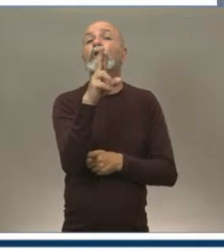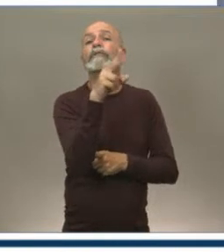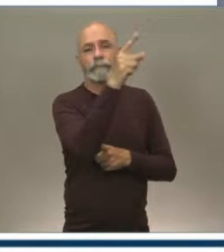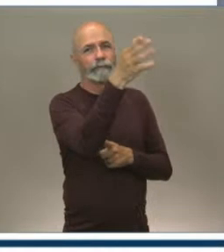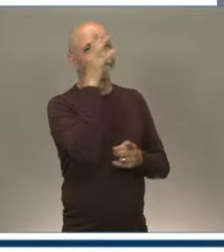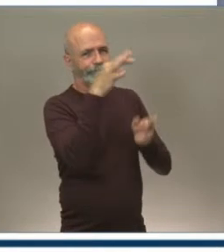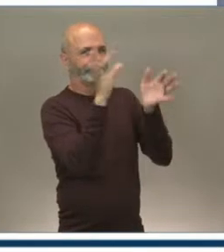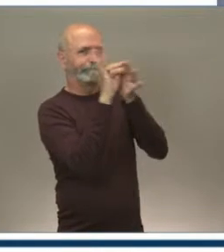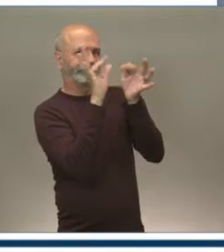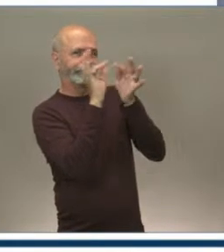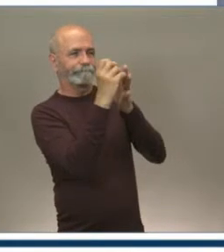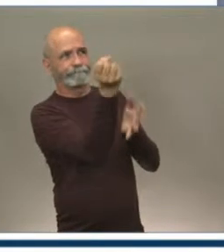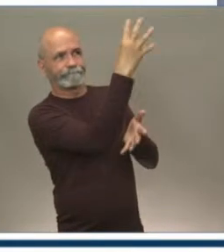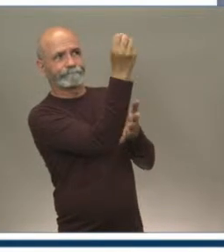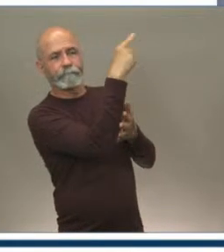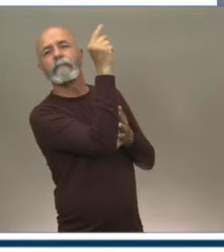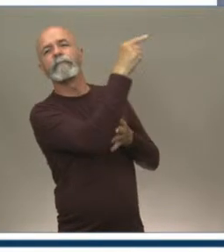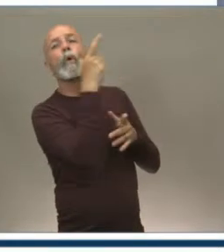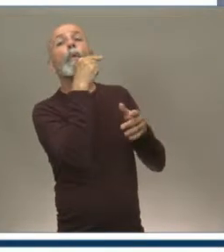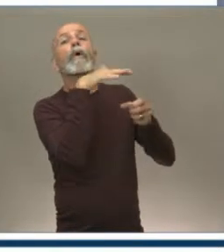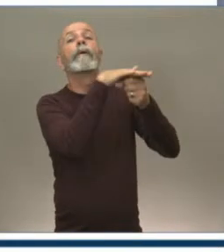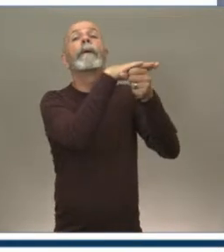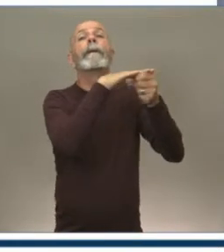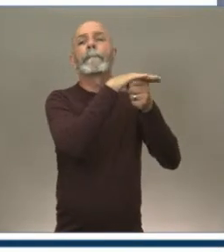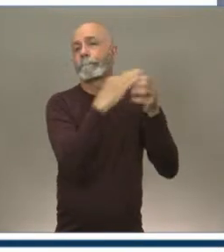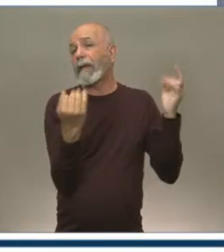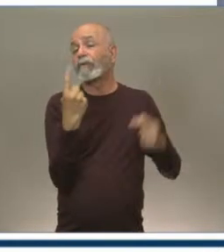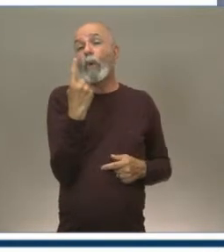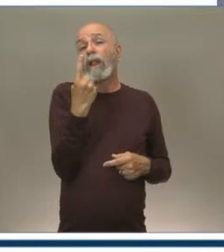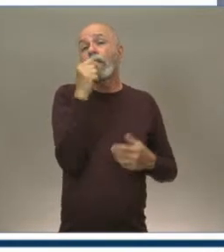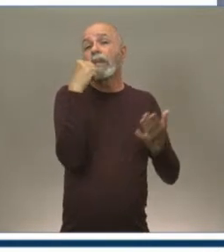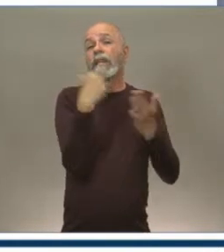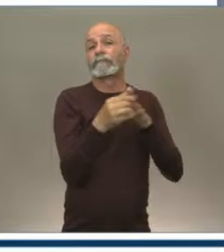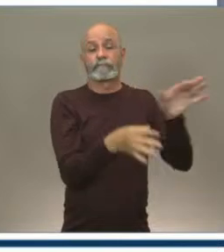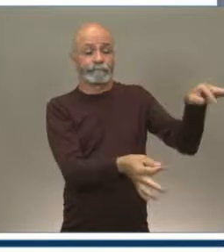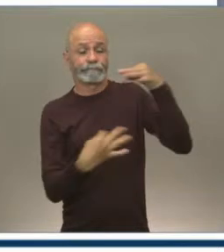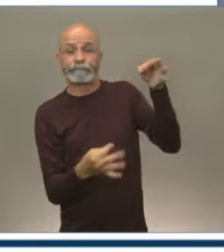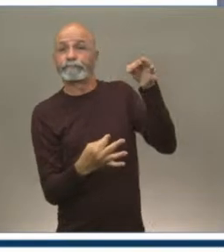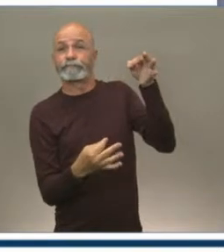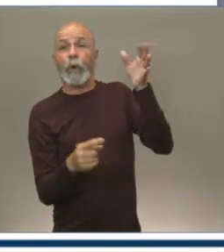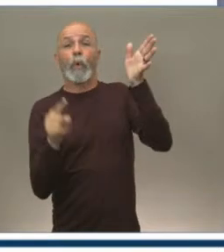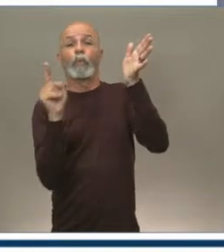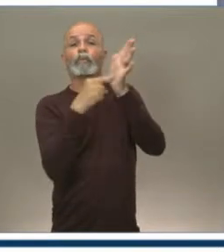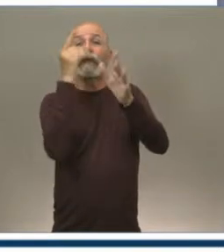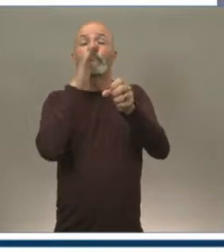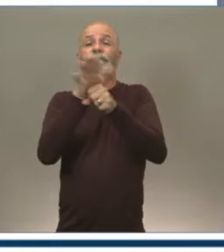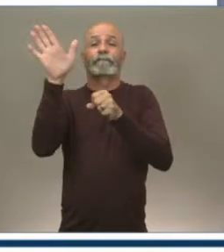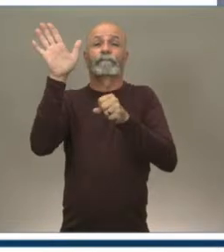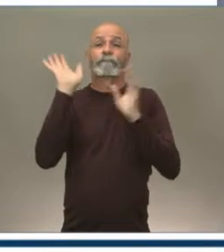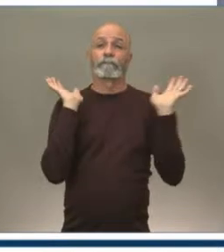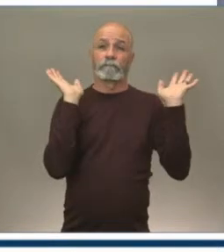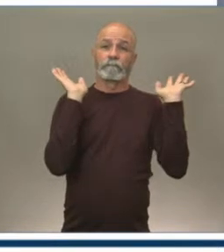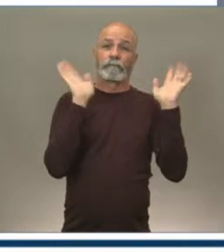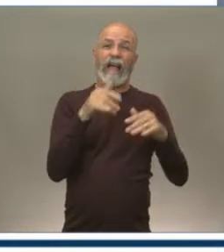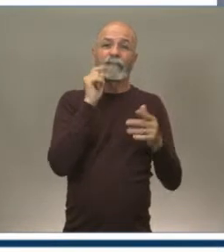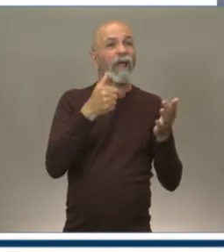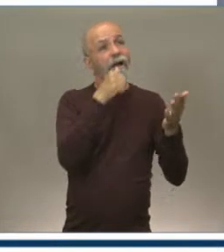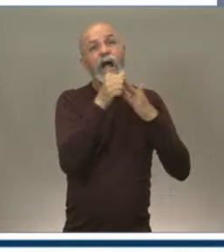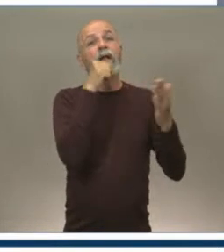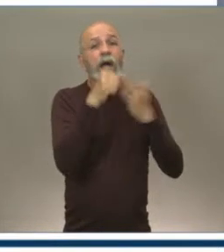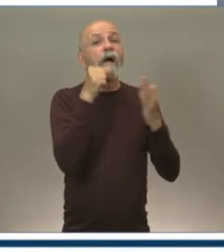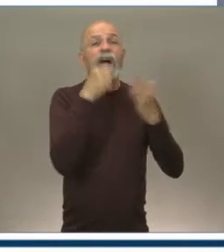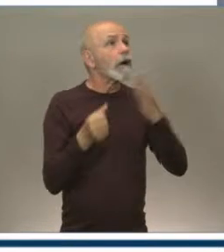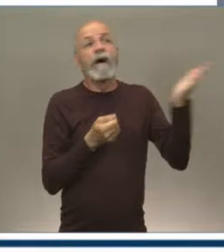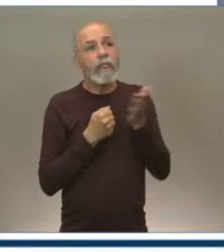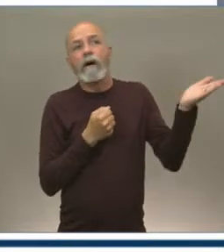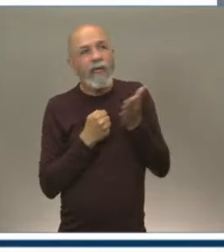be able to have just one letter so they don't need to provide it every time. But we're working through that. It's to protect them because we have strong